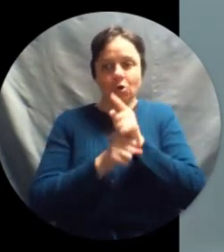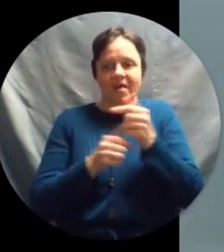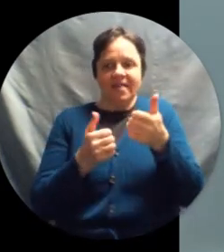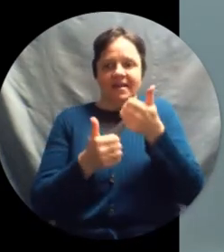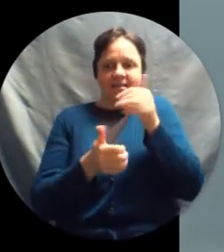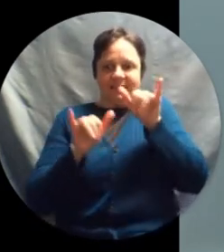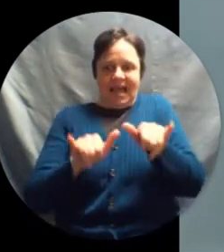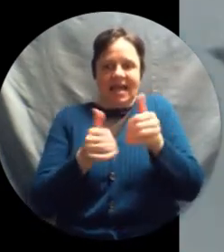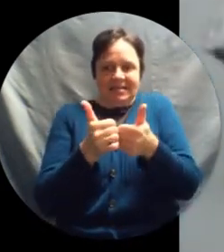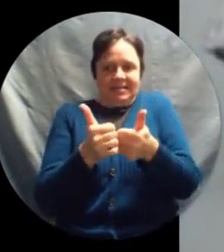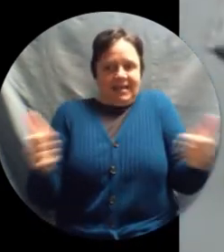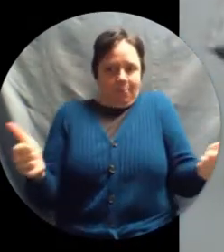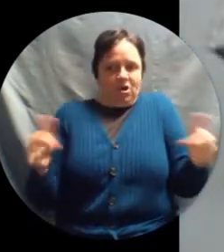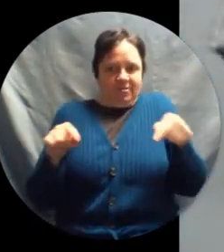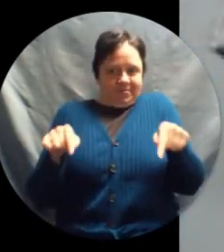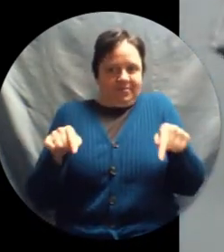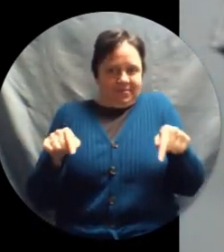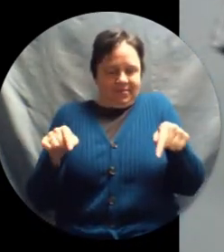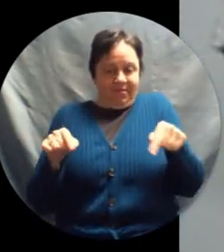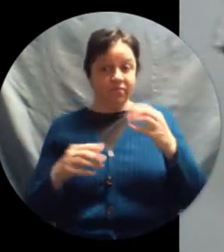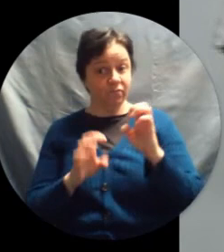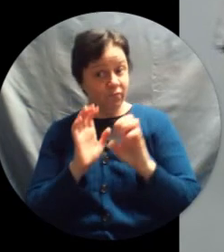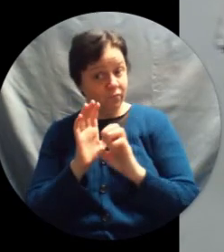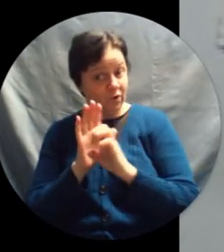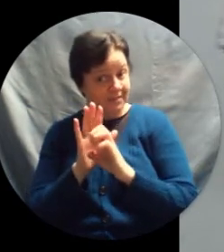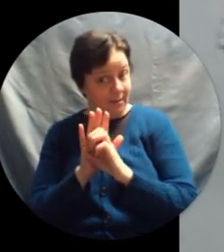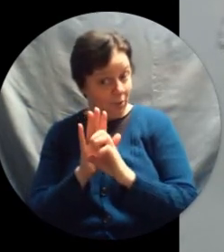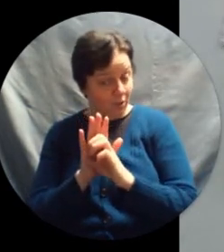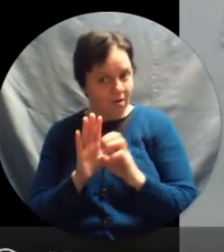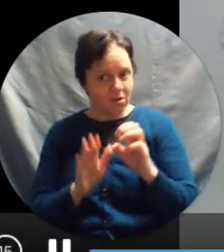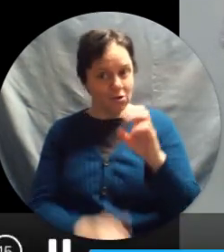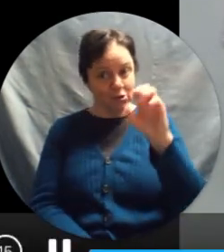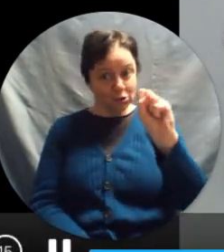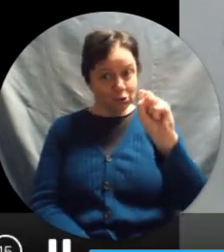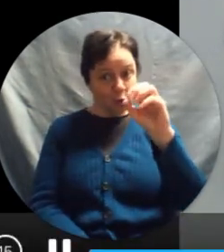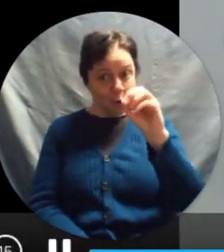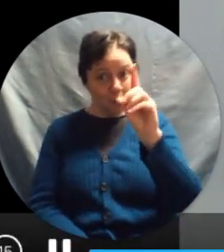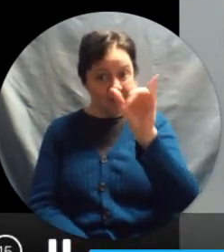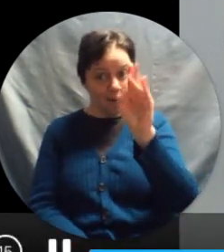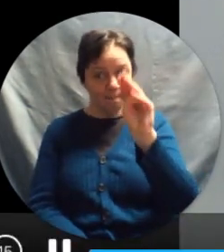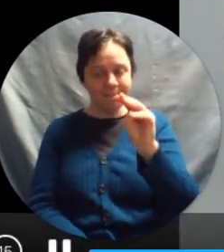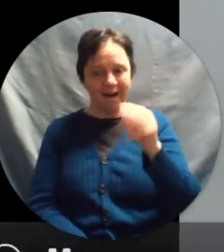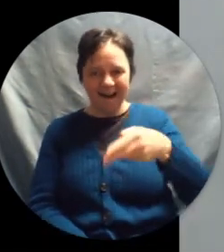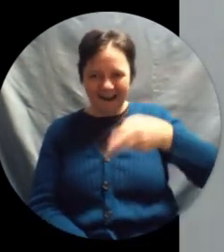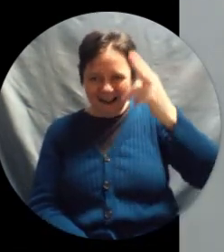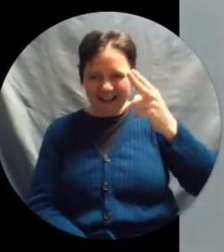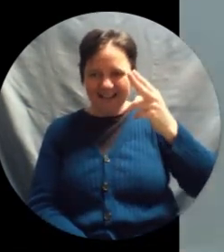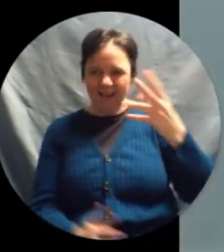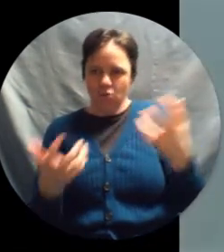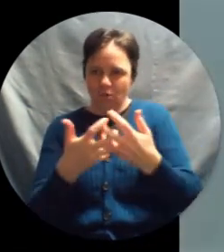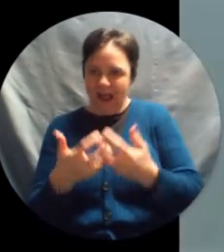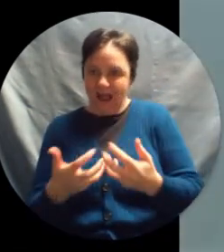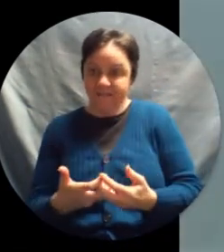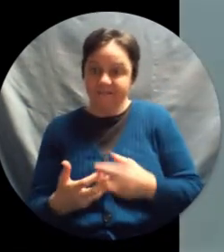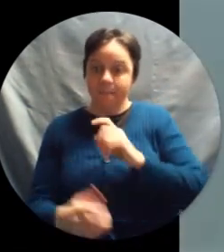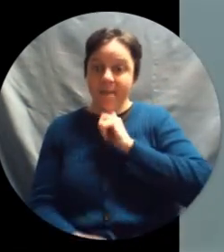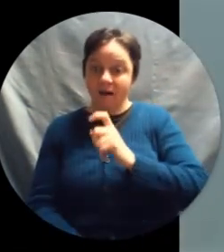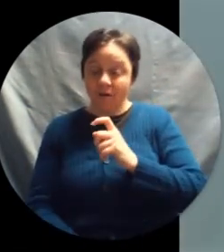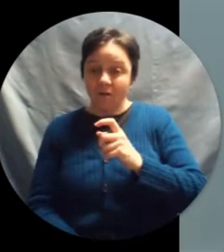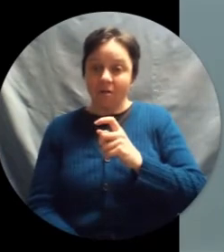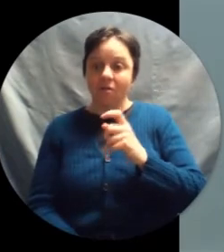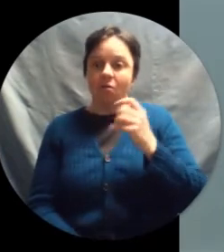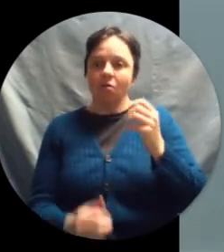just that element. For example, like sodium is a highly reactive metal. If you want sodium and you want to see it in its elemental form, you have to keep it in a